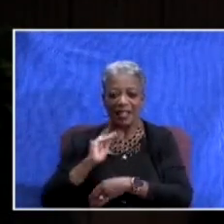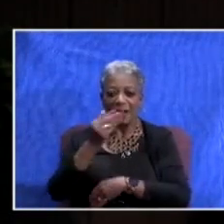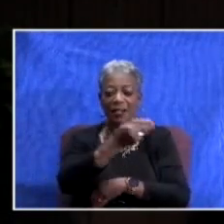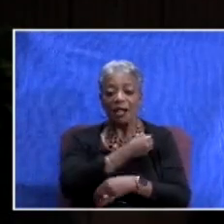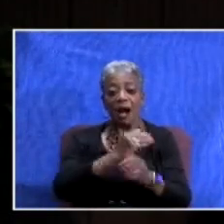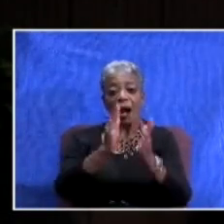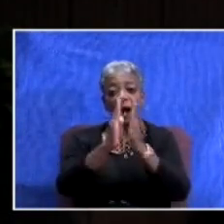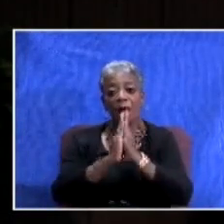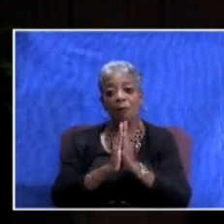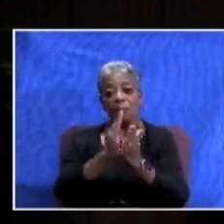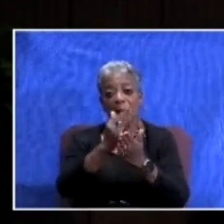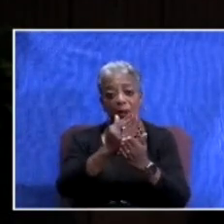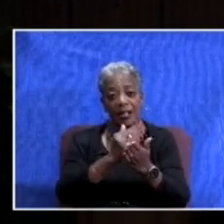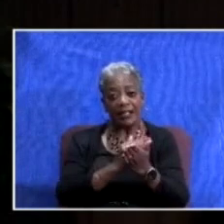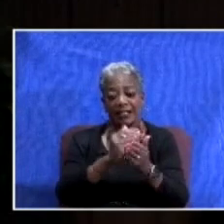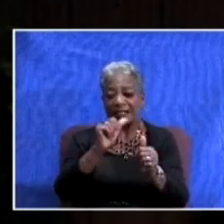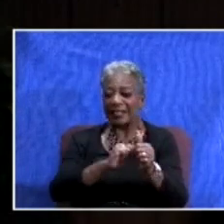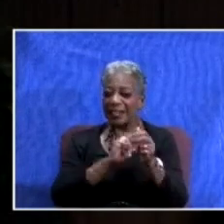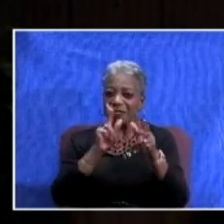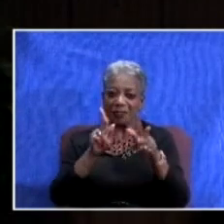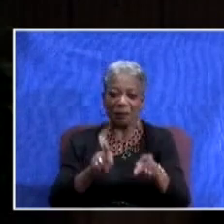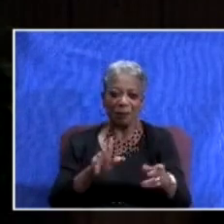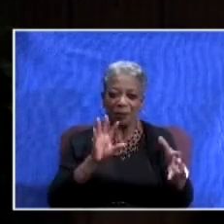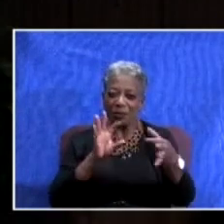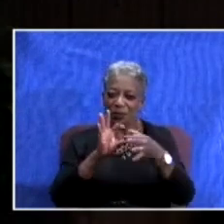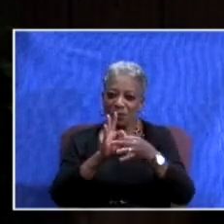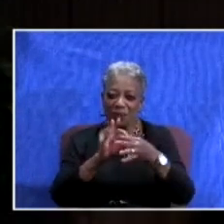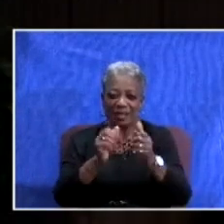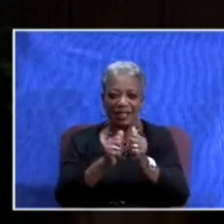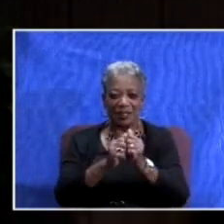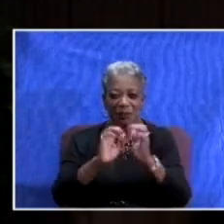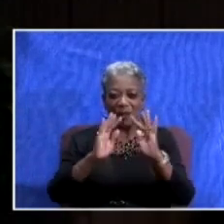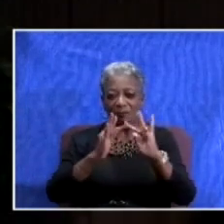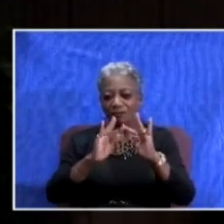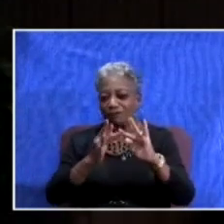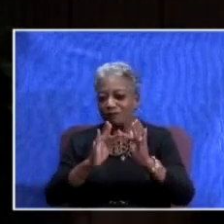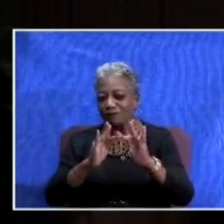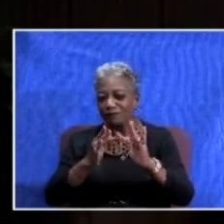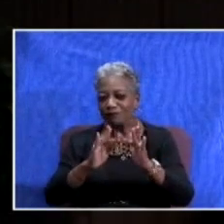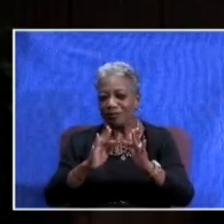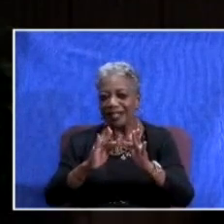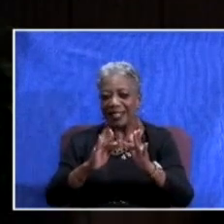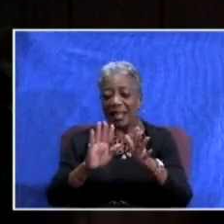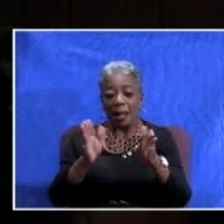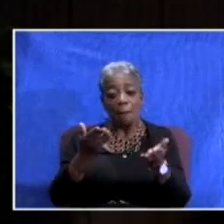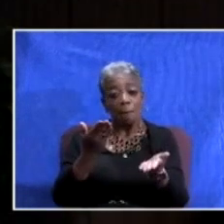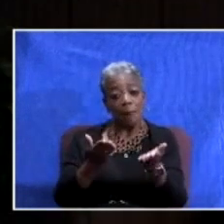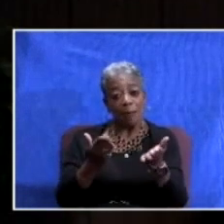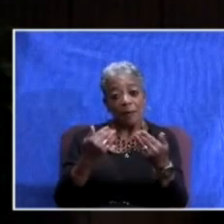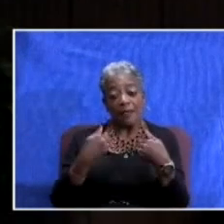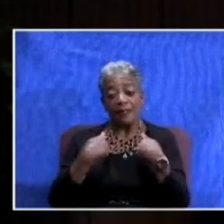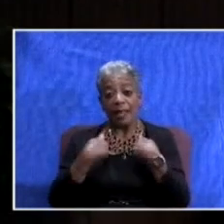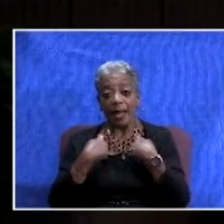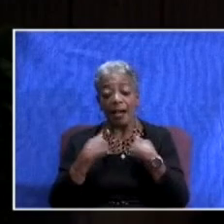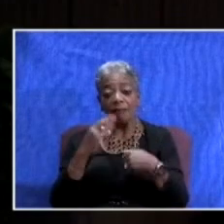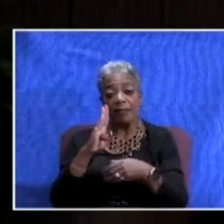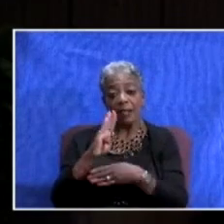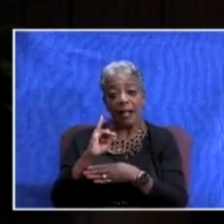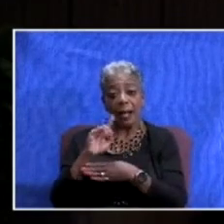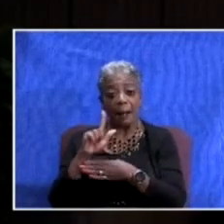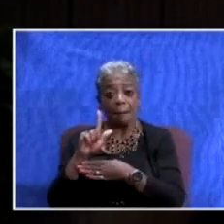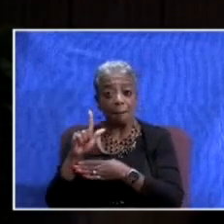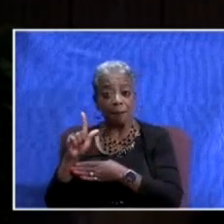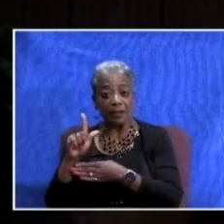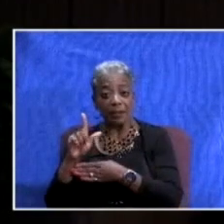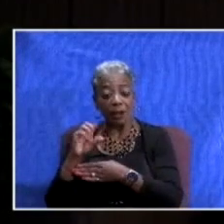is online, wherever they may be, who has a bill that that they have to pay, or